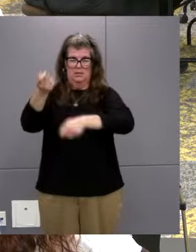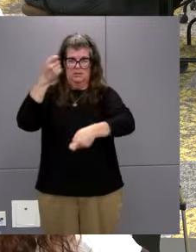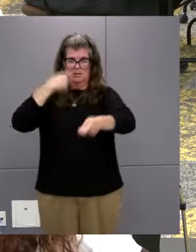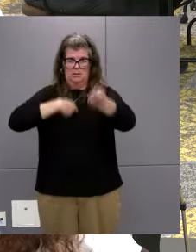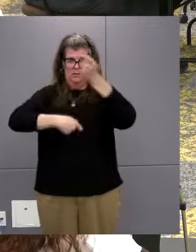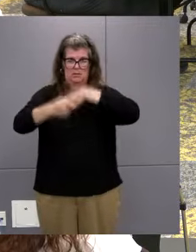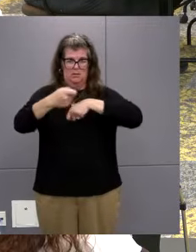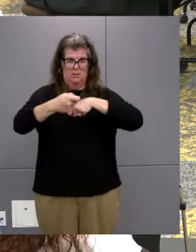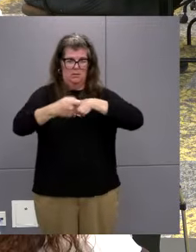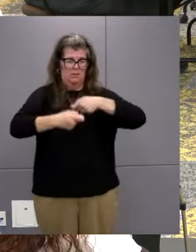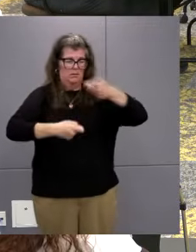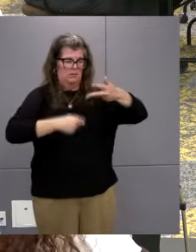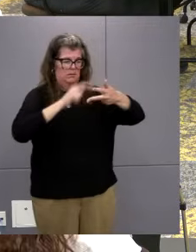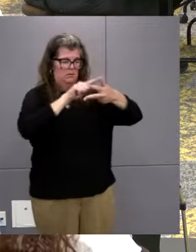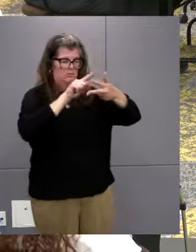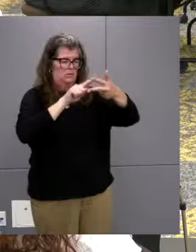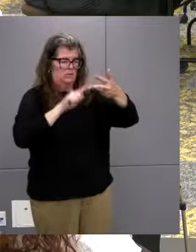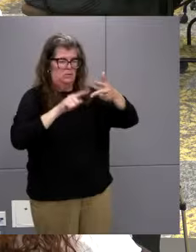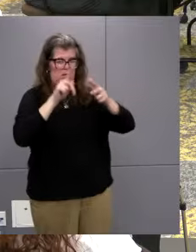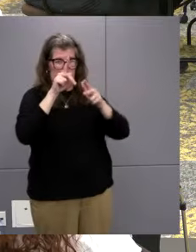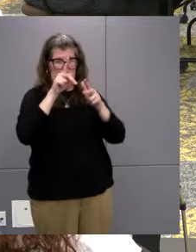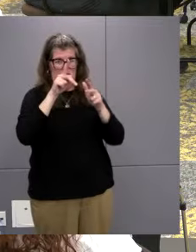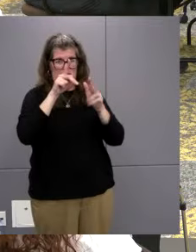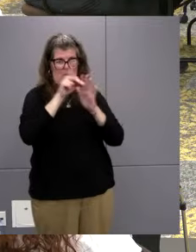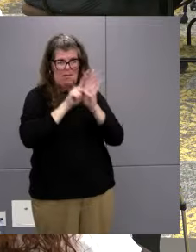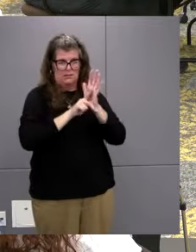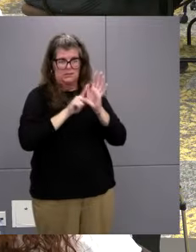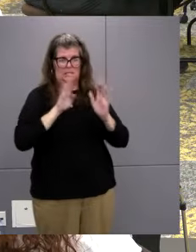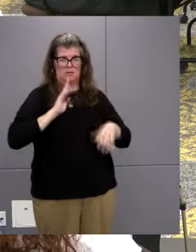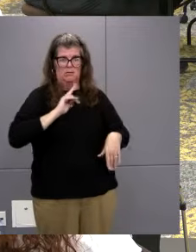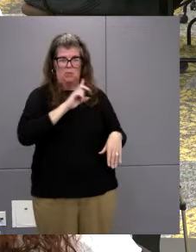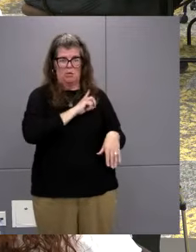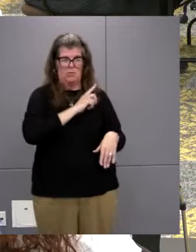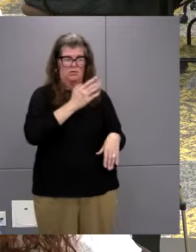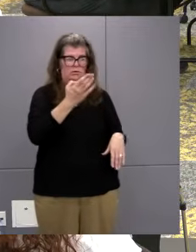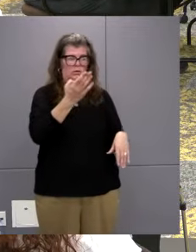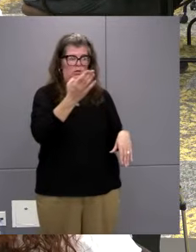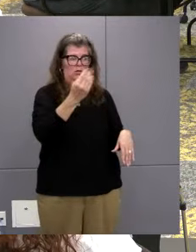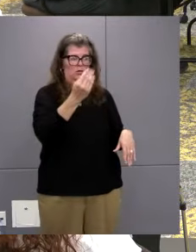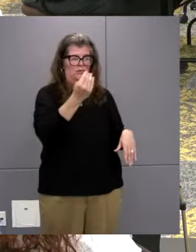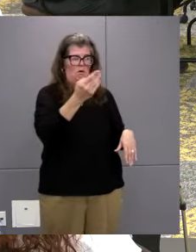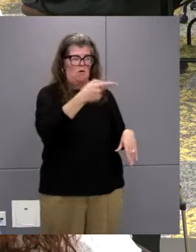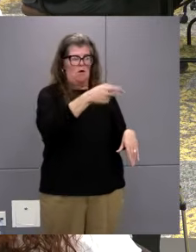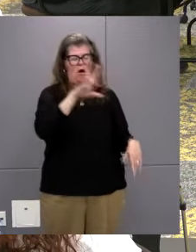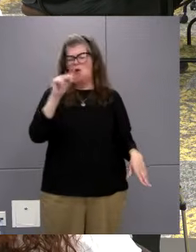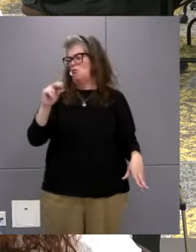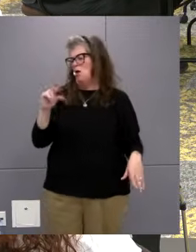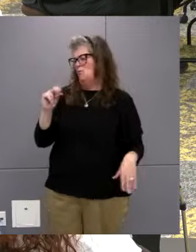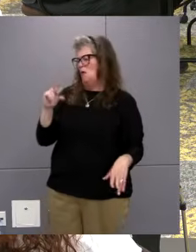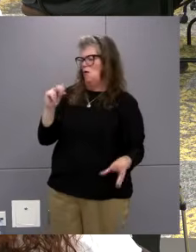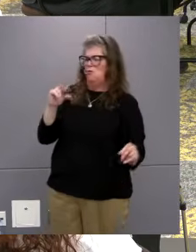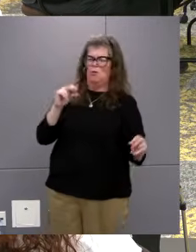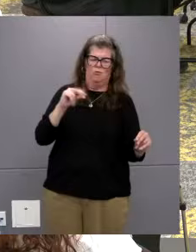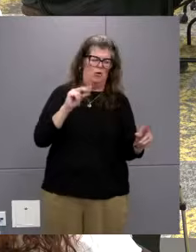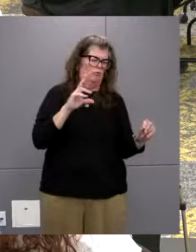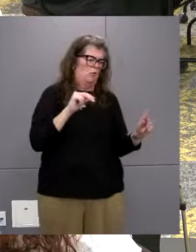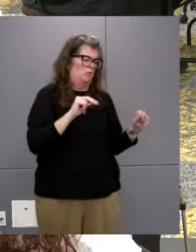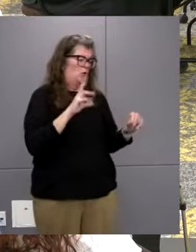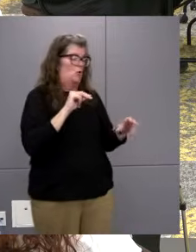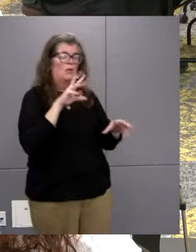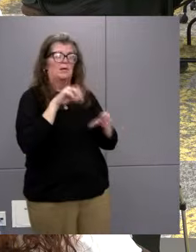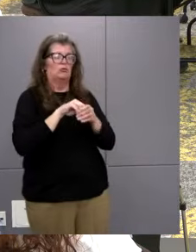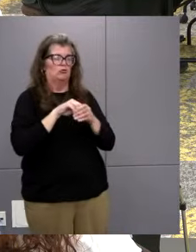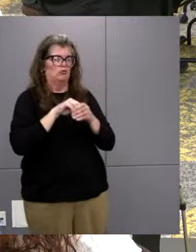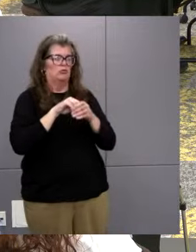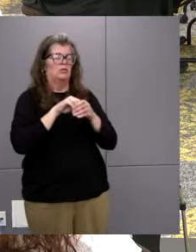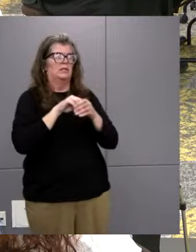3 policies, of which Board Policy 1400, the proposed one, would include the Standing Committee.